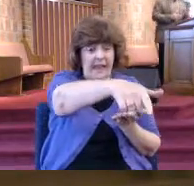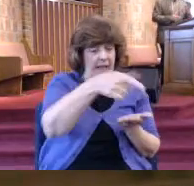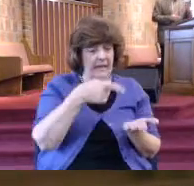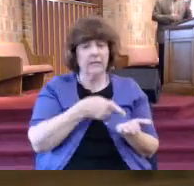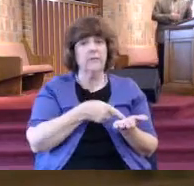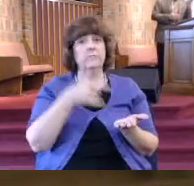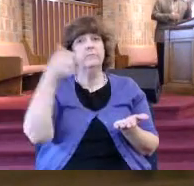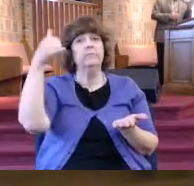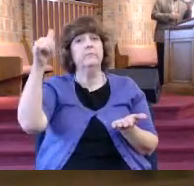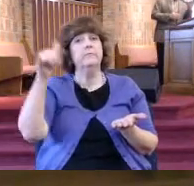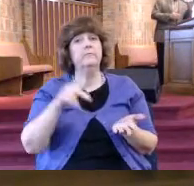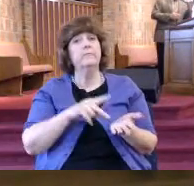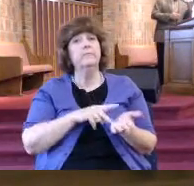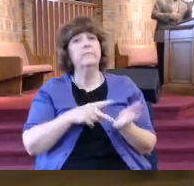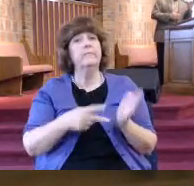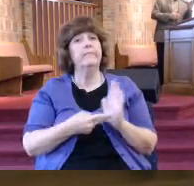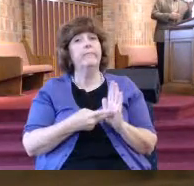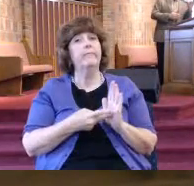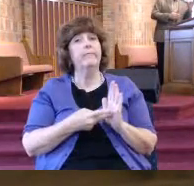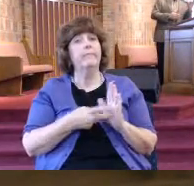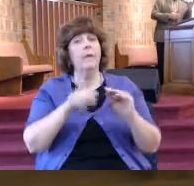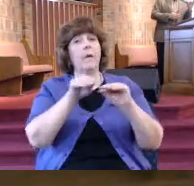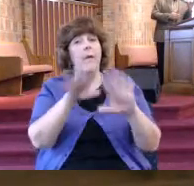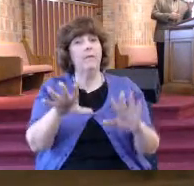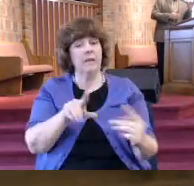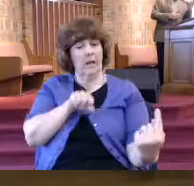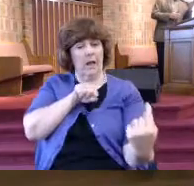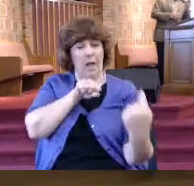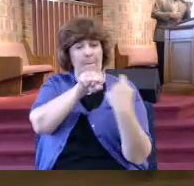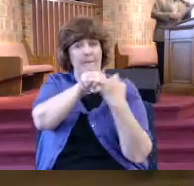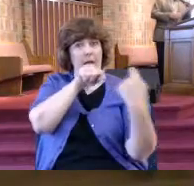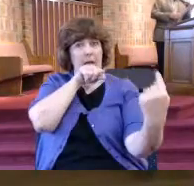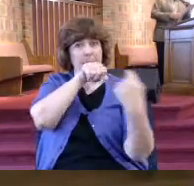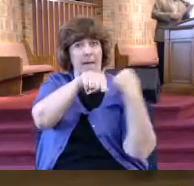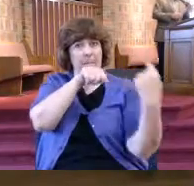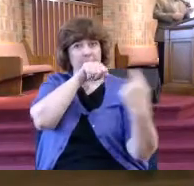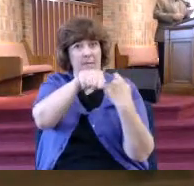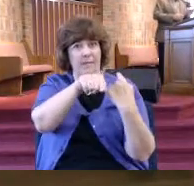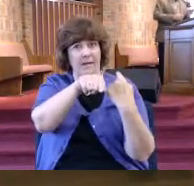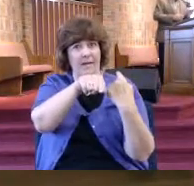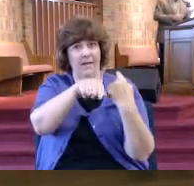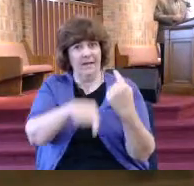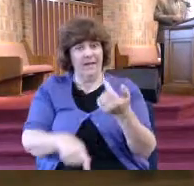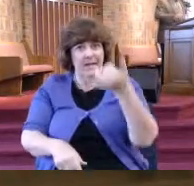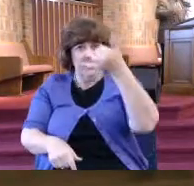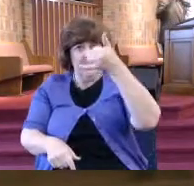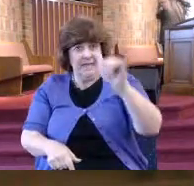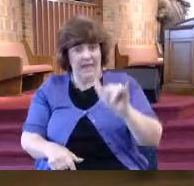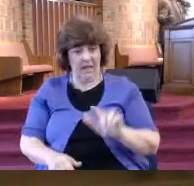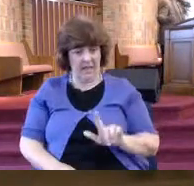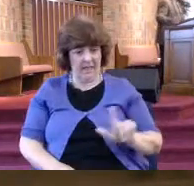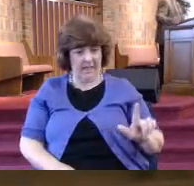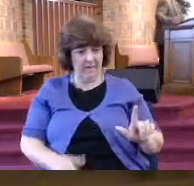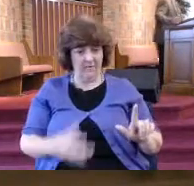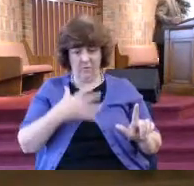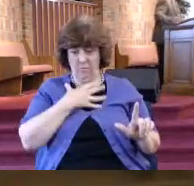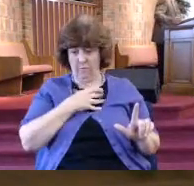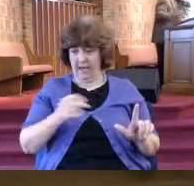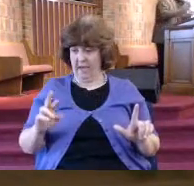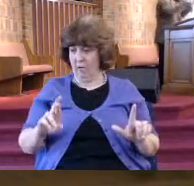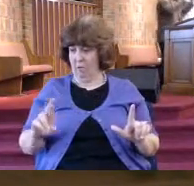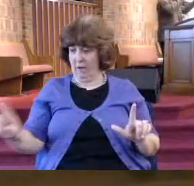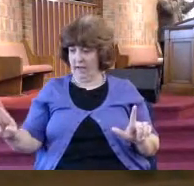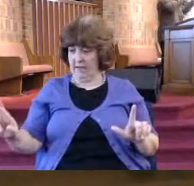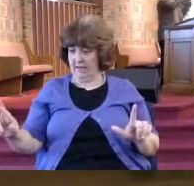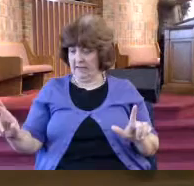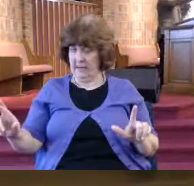to differentiate between directions of traffic so that yellow is on your left and white is on your right when you